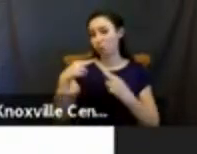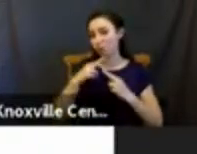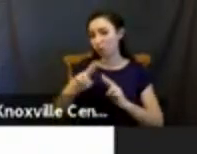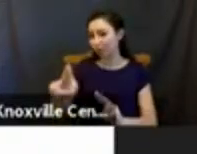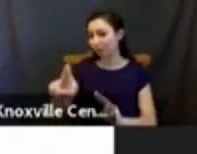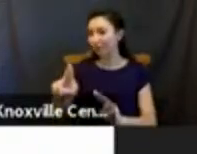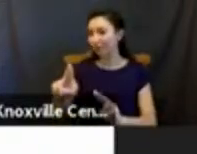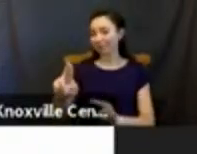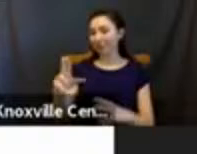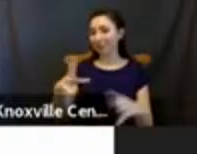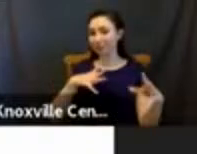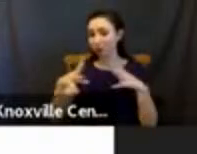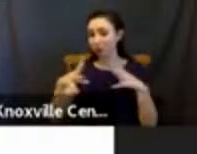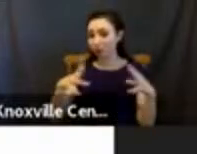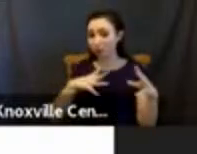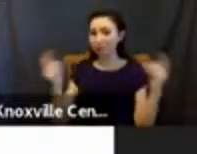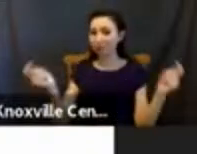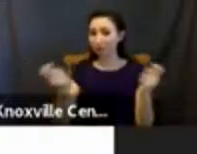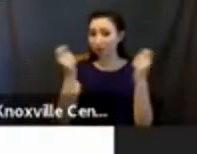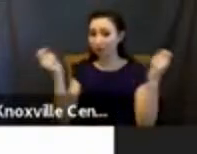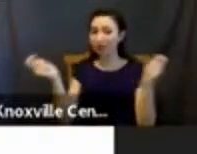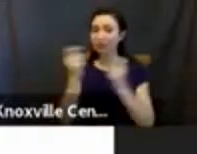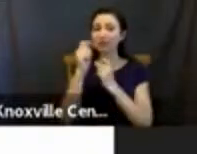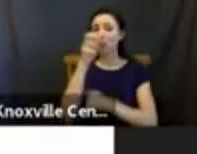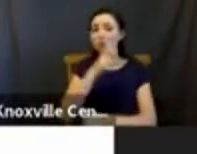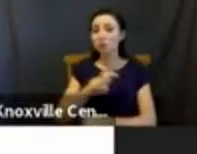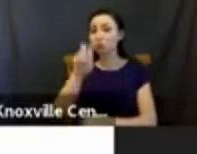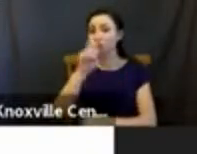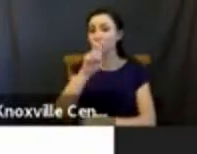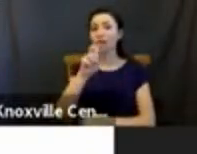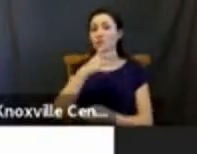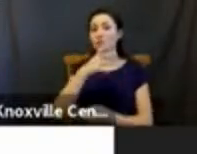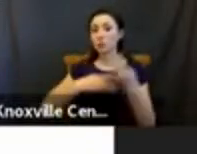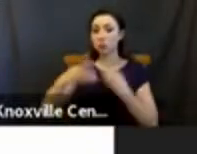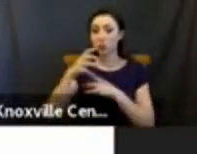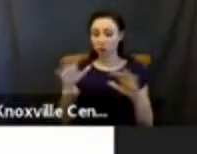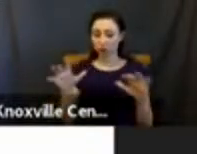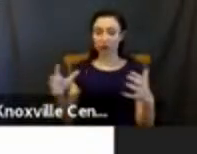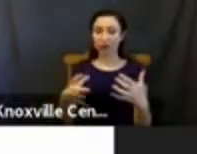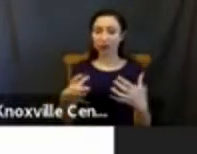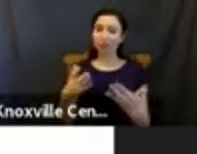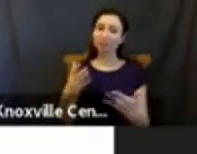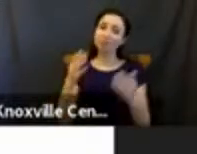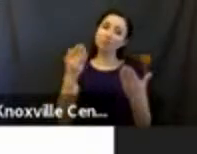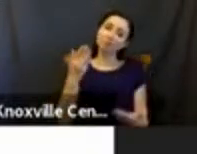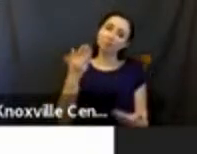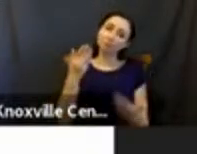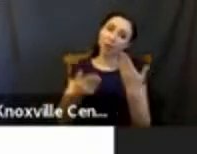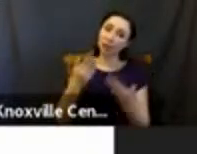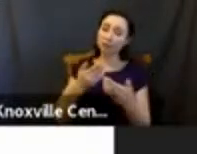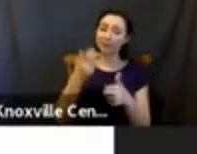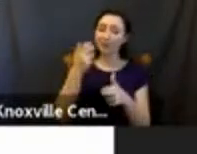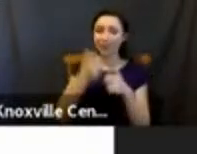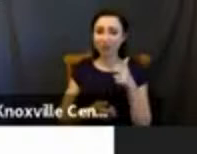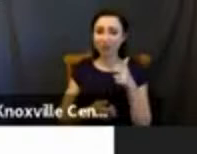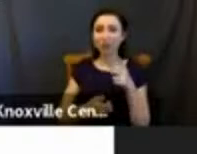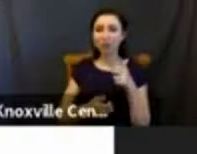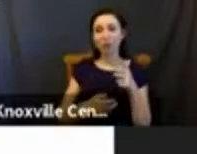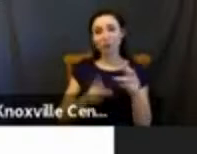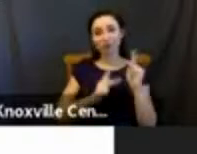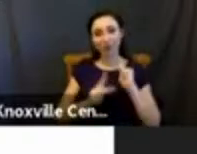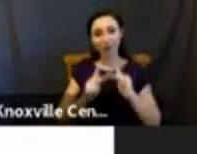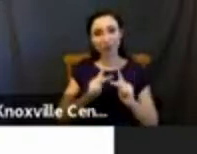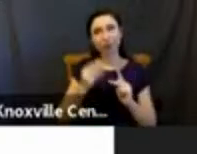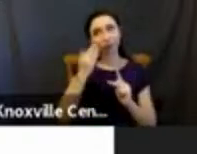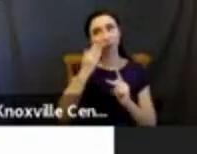social gatherings, and the fact that it may be difficult for people to despite every recommendation, those are